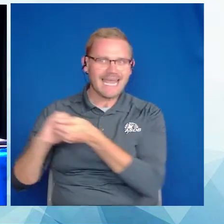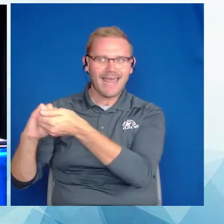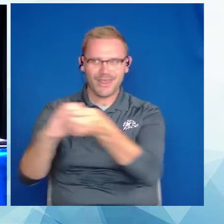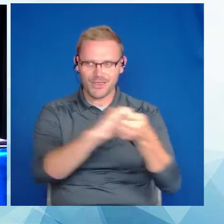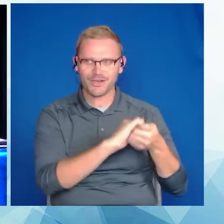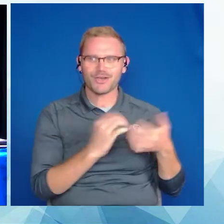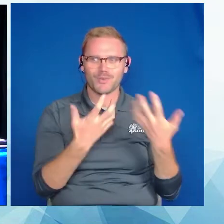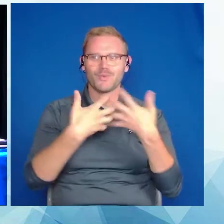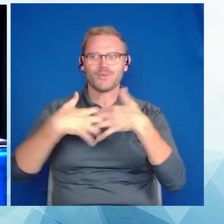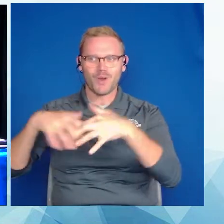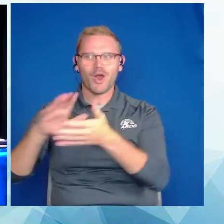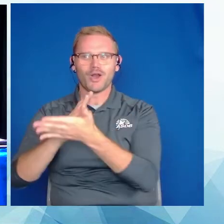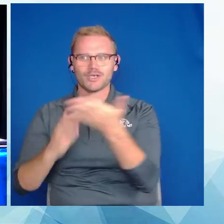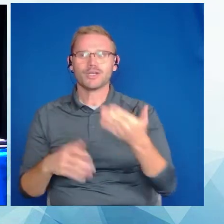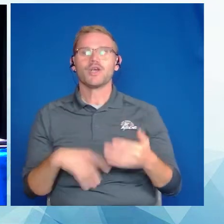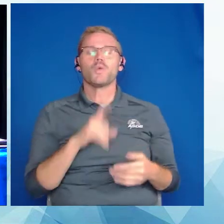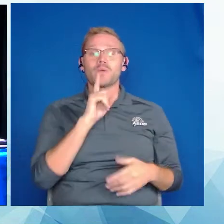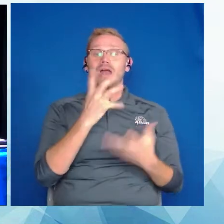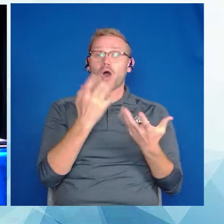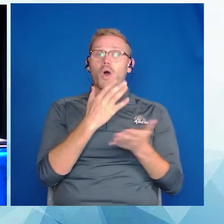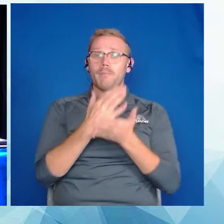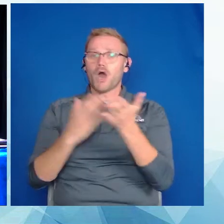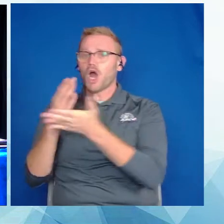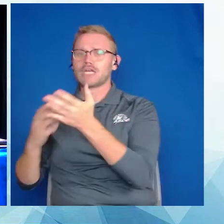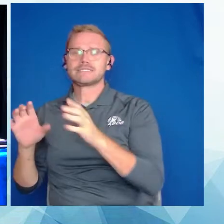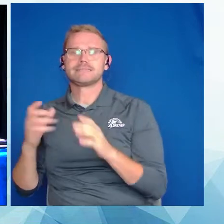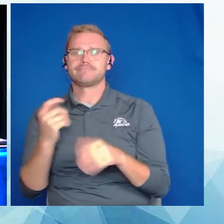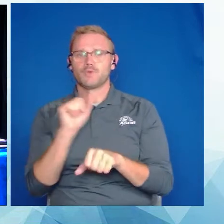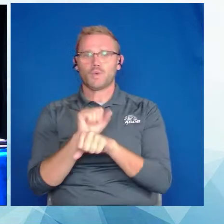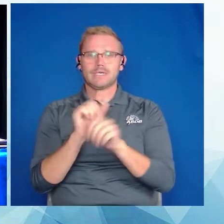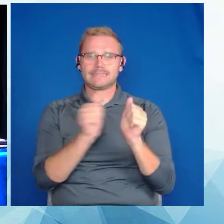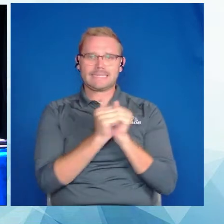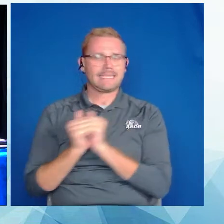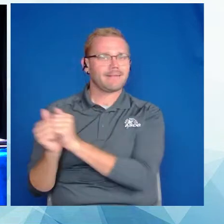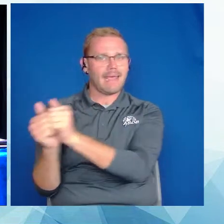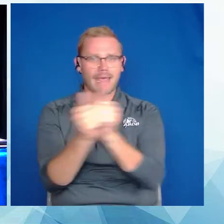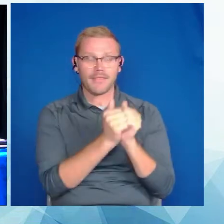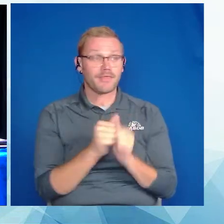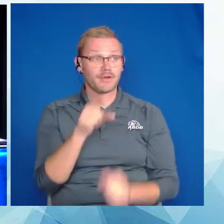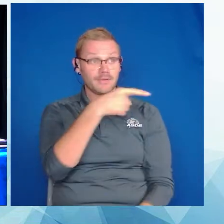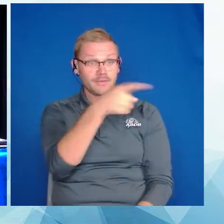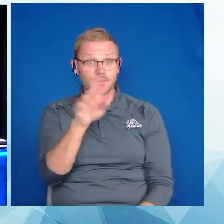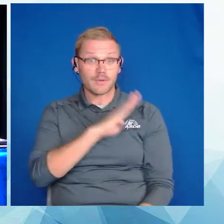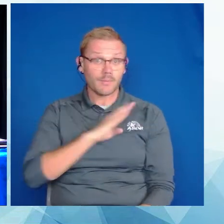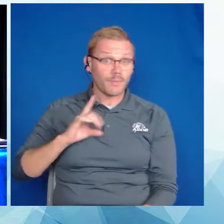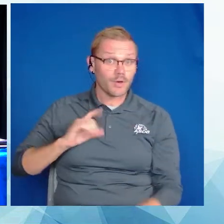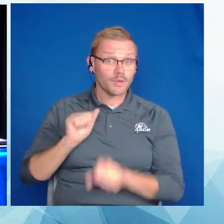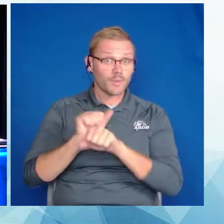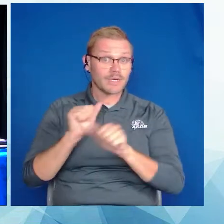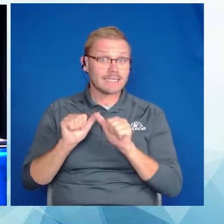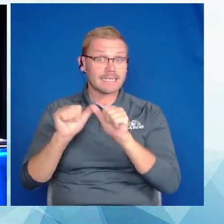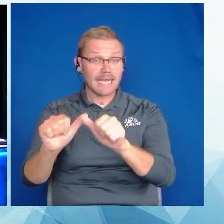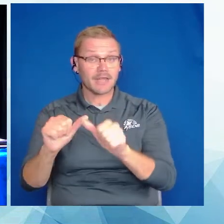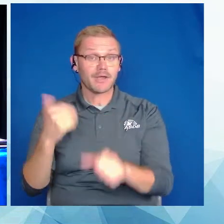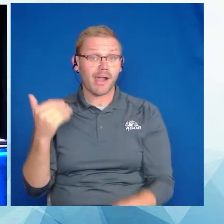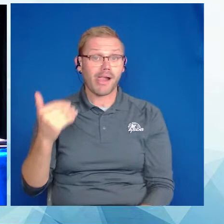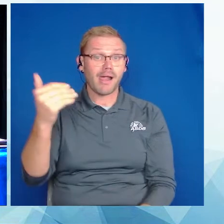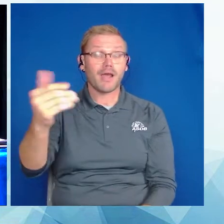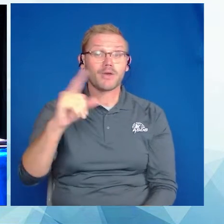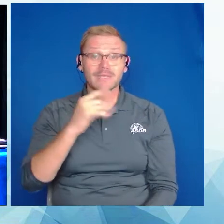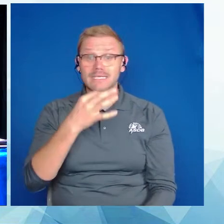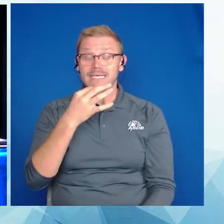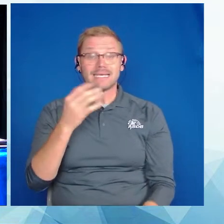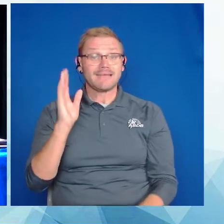I do believe that as the staff, leadership, and this board continue to work together, the next few years can lead to